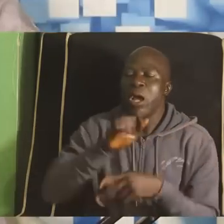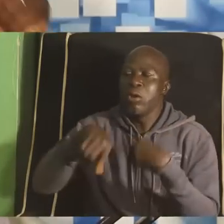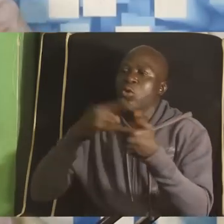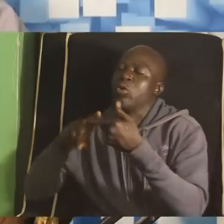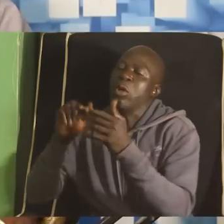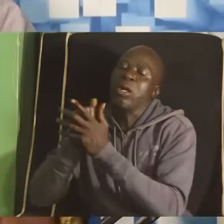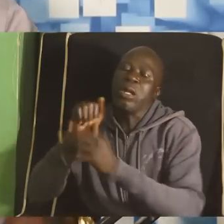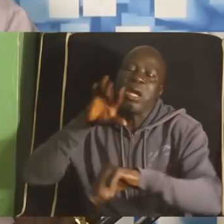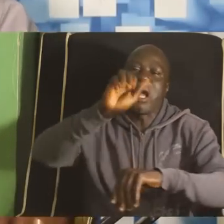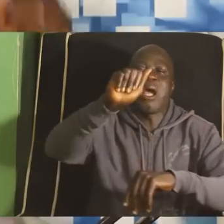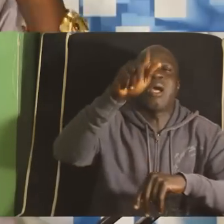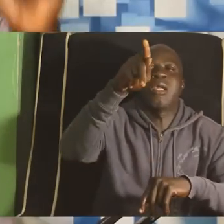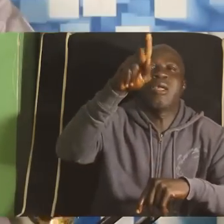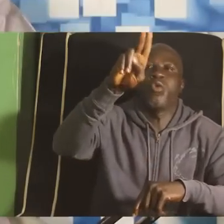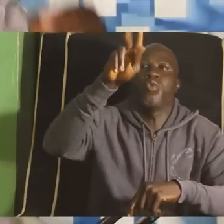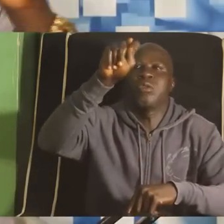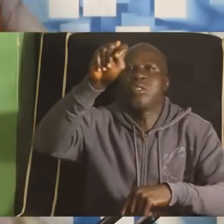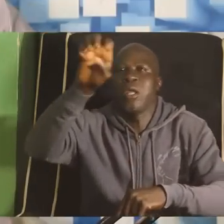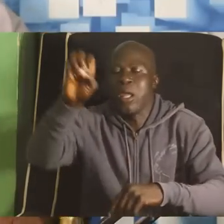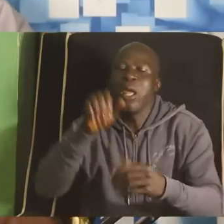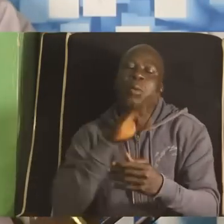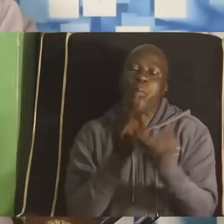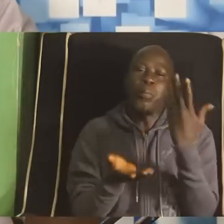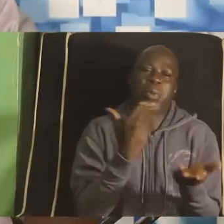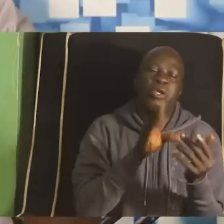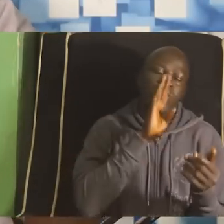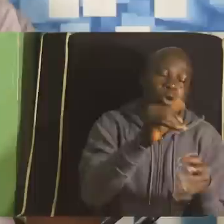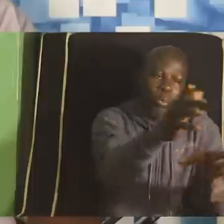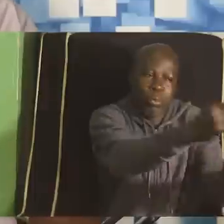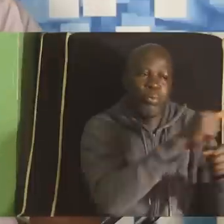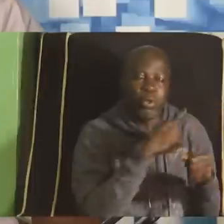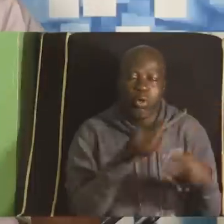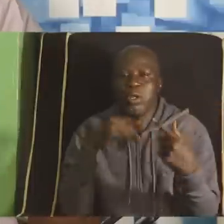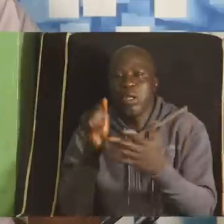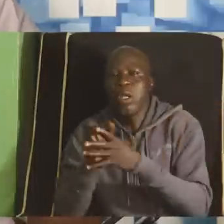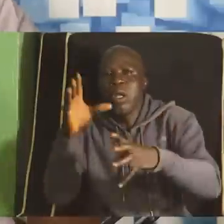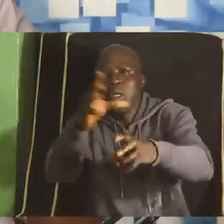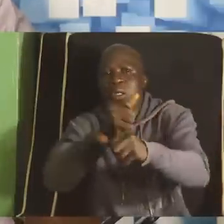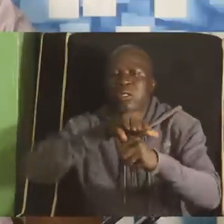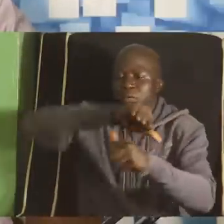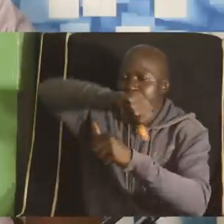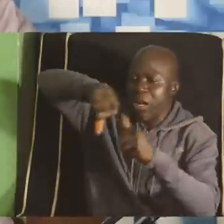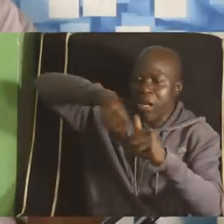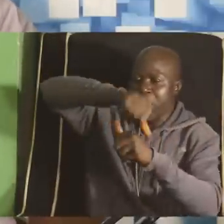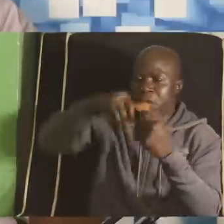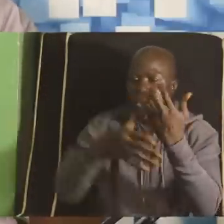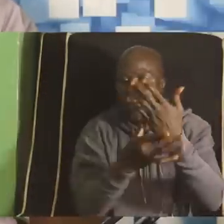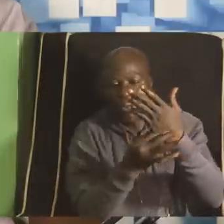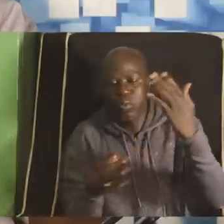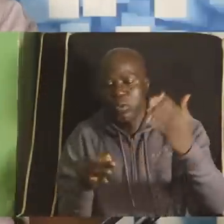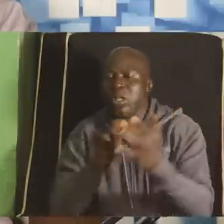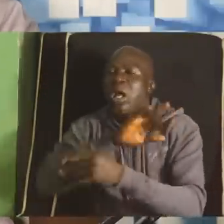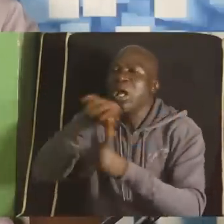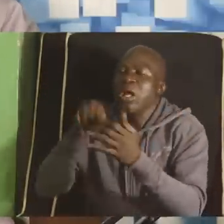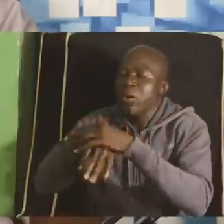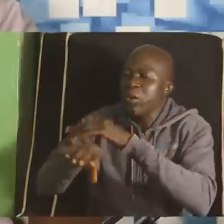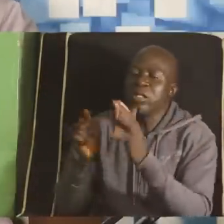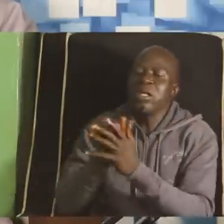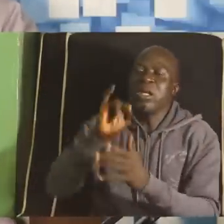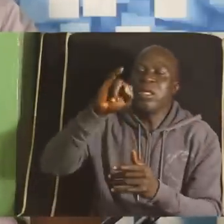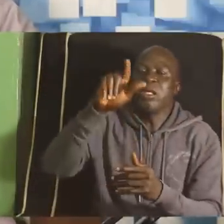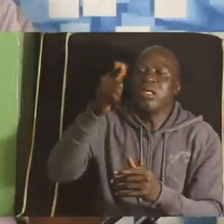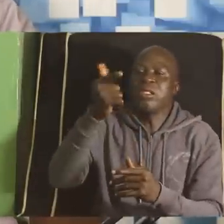Wani Akute. You are in Akute. Make sure for Debe. Make sure you go there to receive a Oro Agbarani. Powerful. God